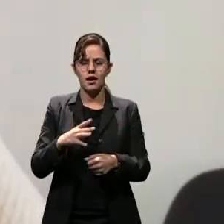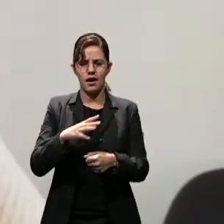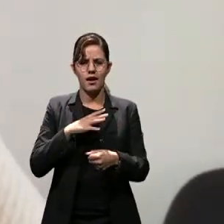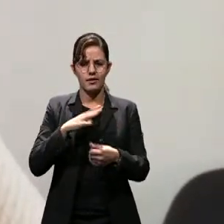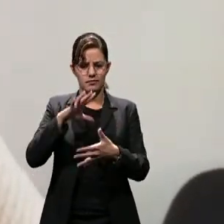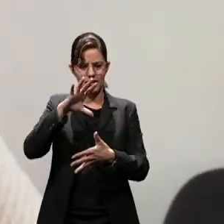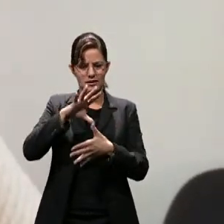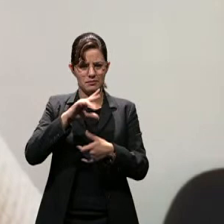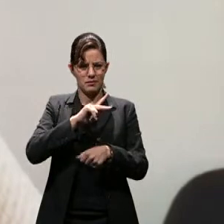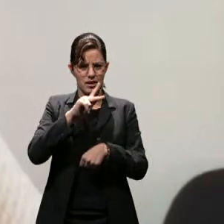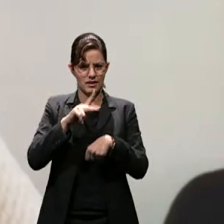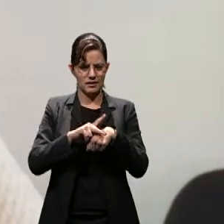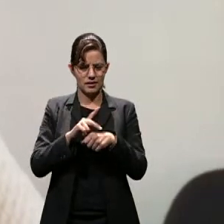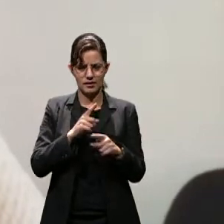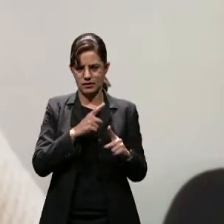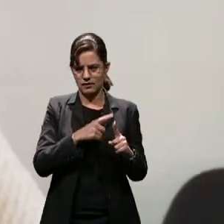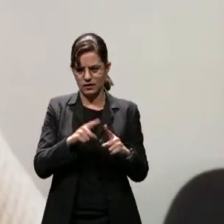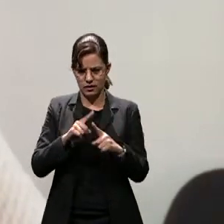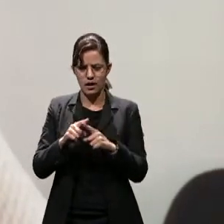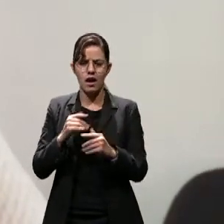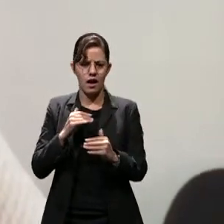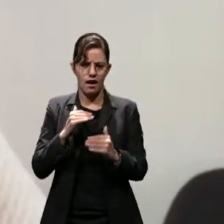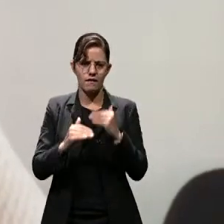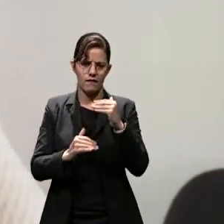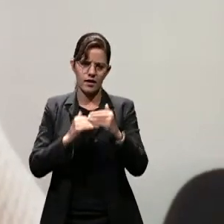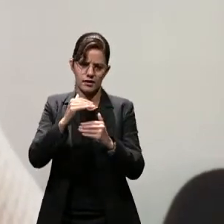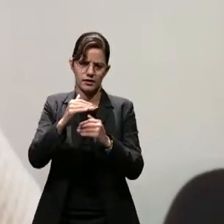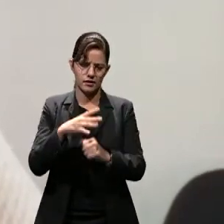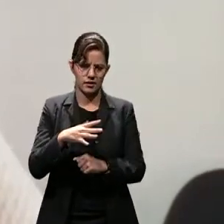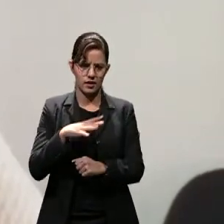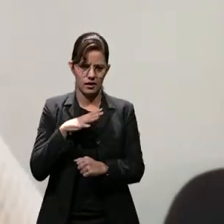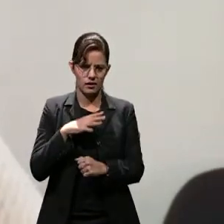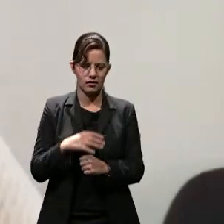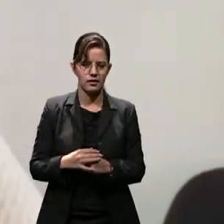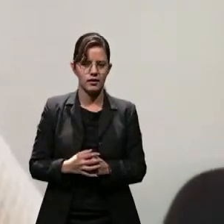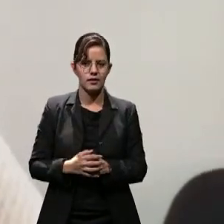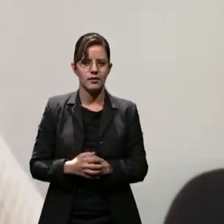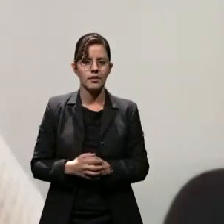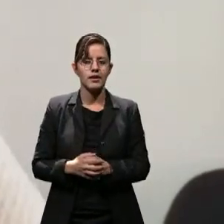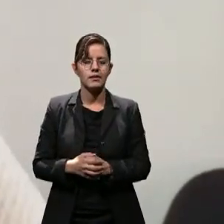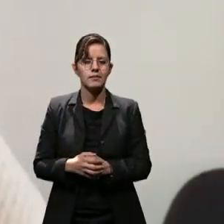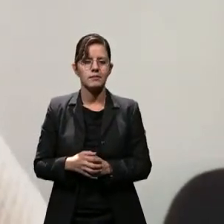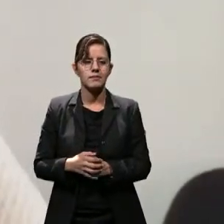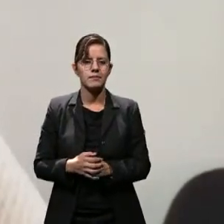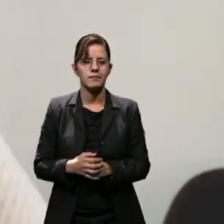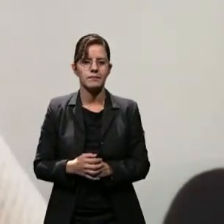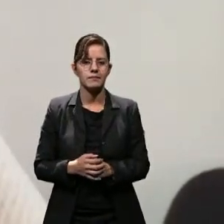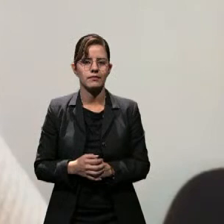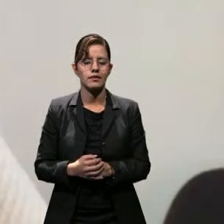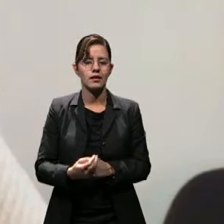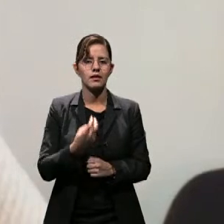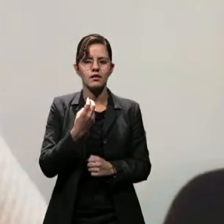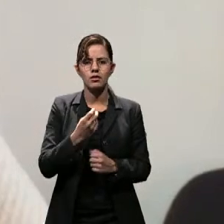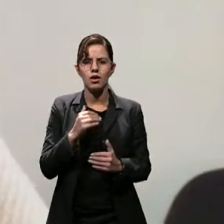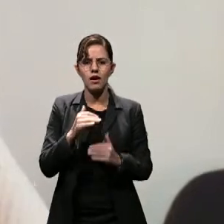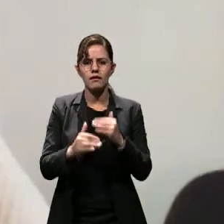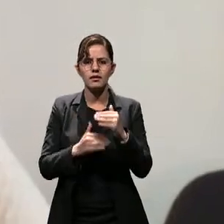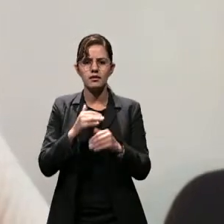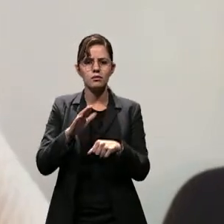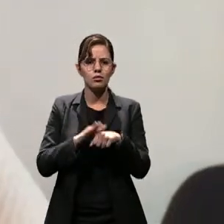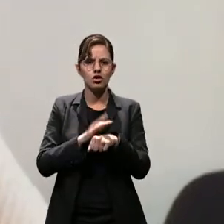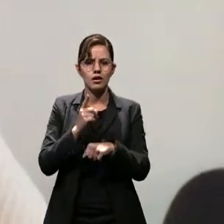to take into consideration on the progress that we have been having in our countries had to do